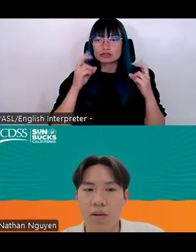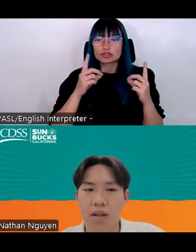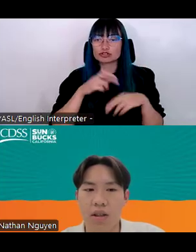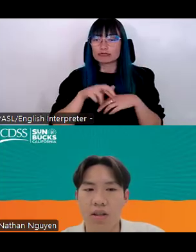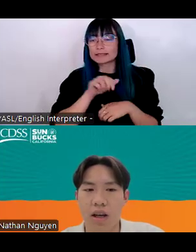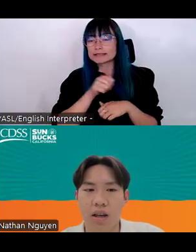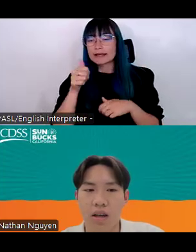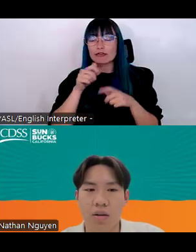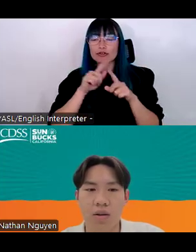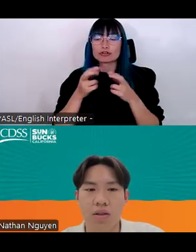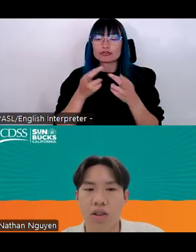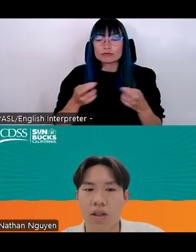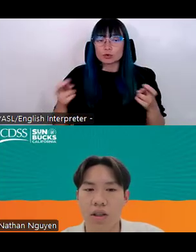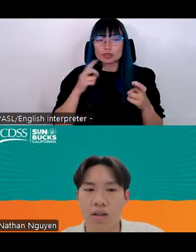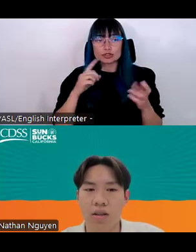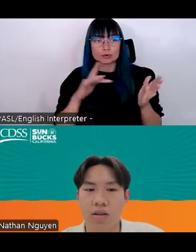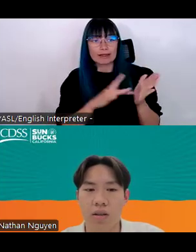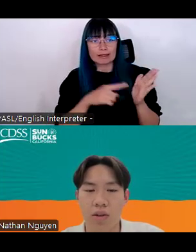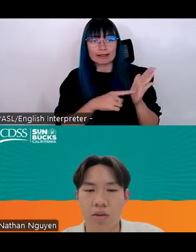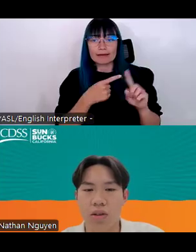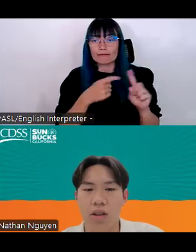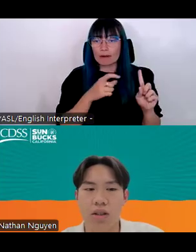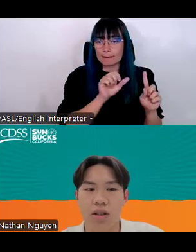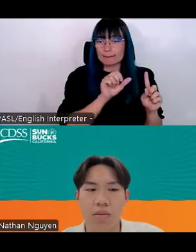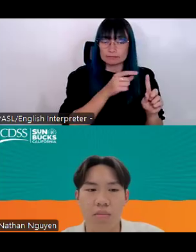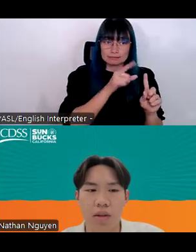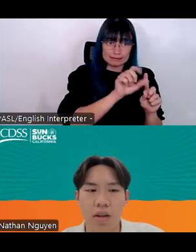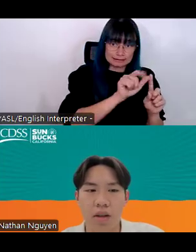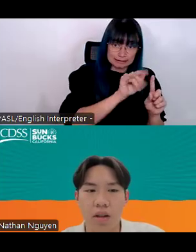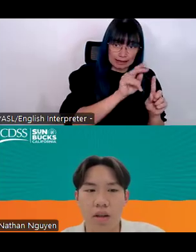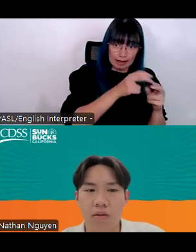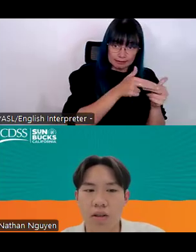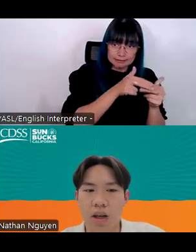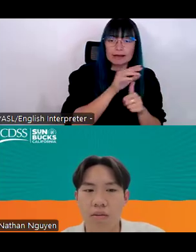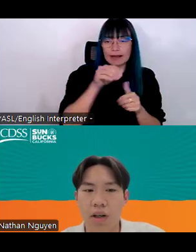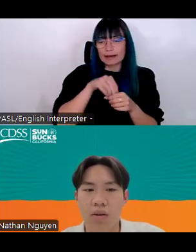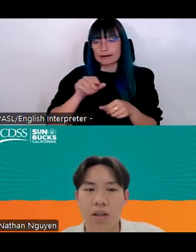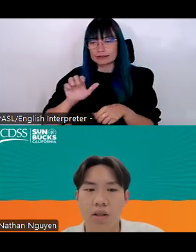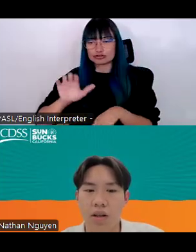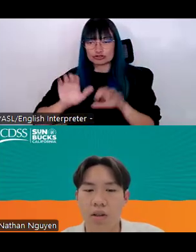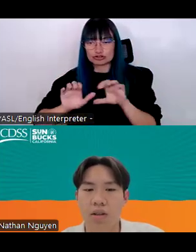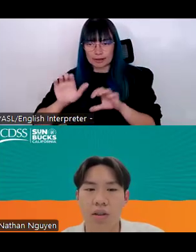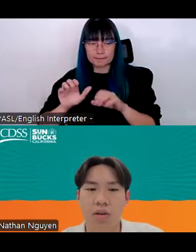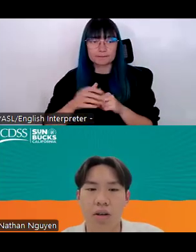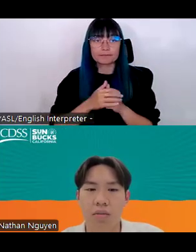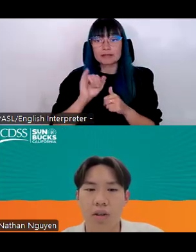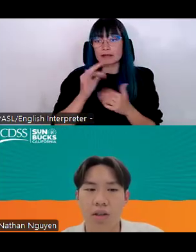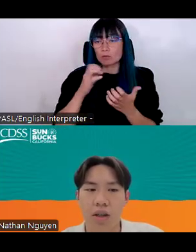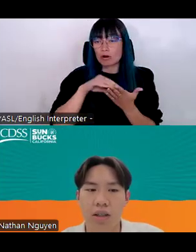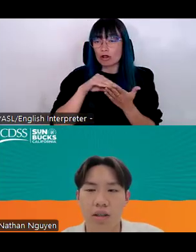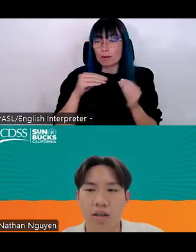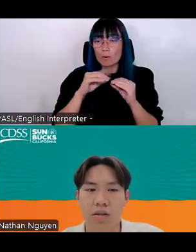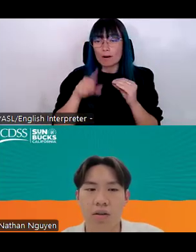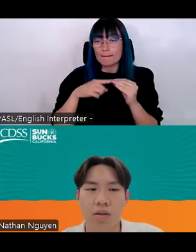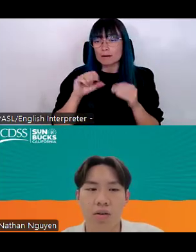can find them listed on this slide, and we will also share the links to these resources in the chat. The first stop for anyone who needs to learn about the Sunbucks program is